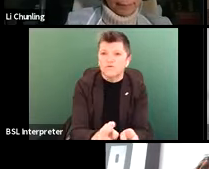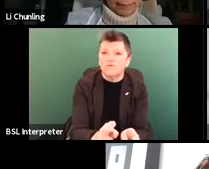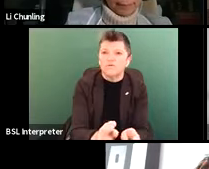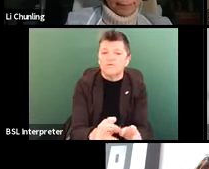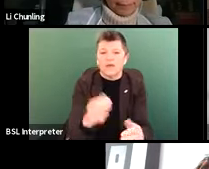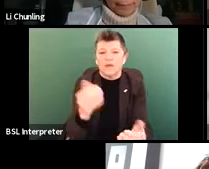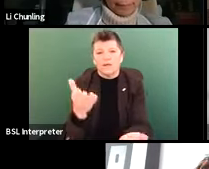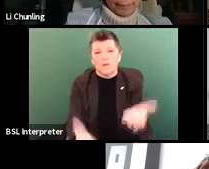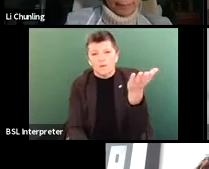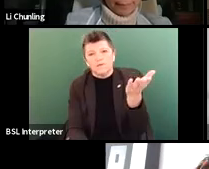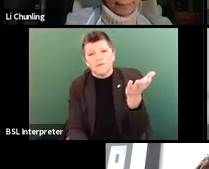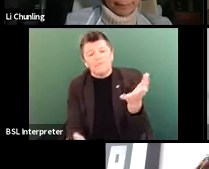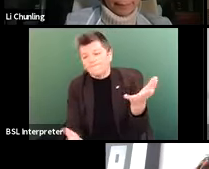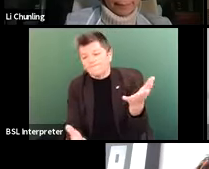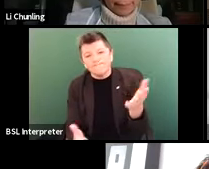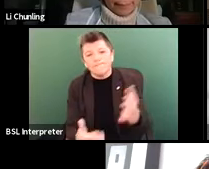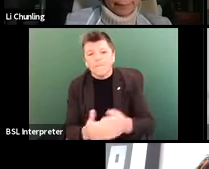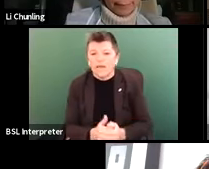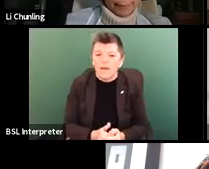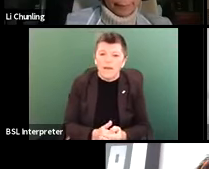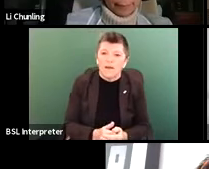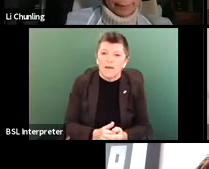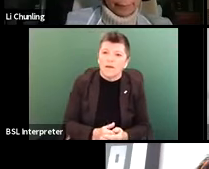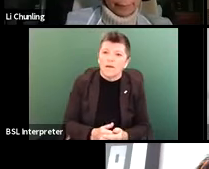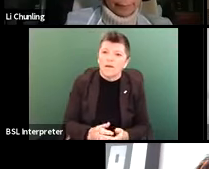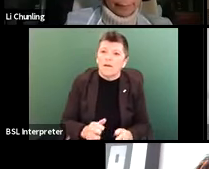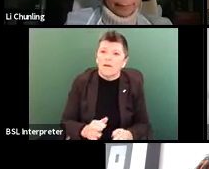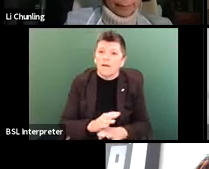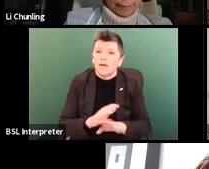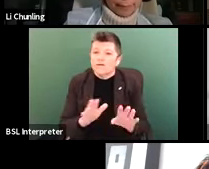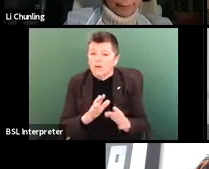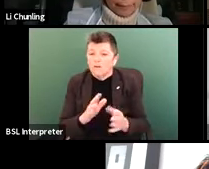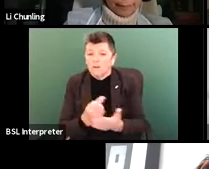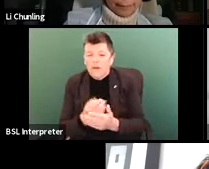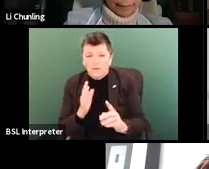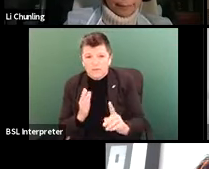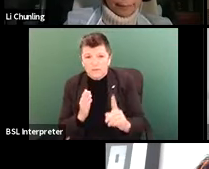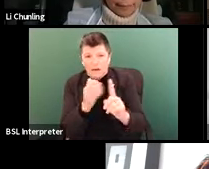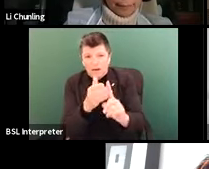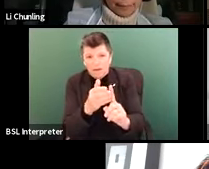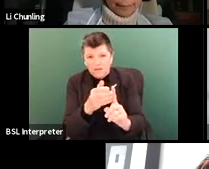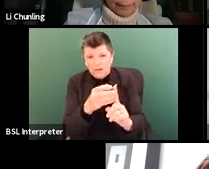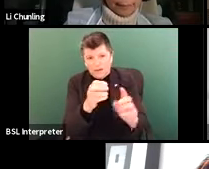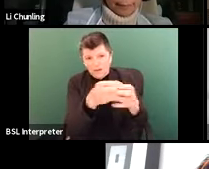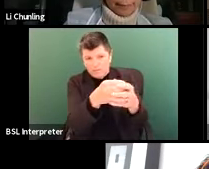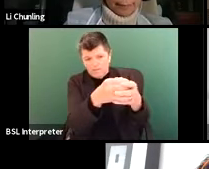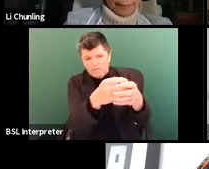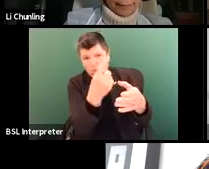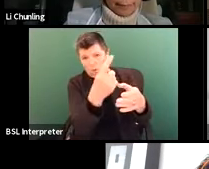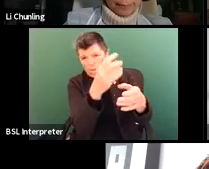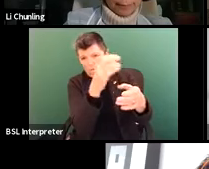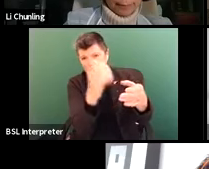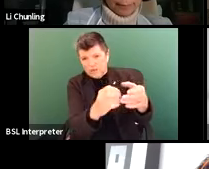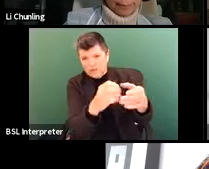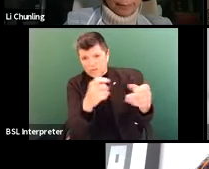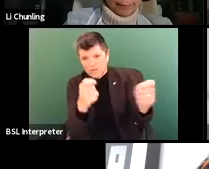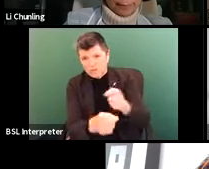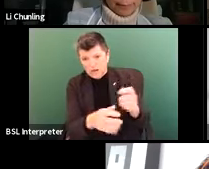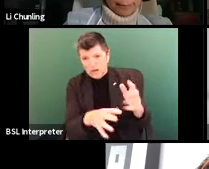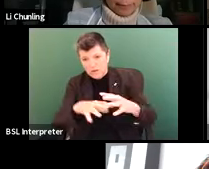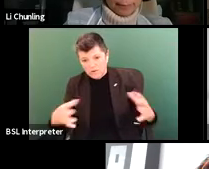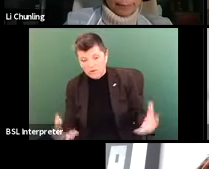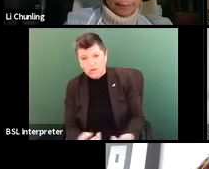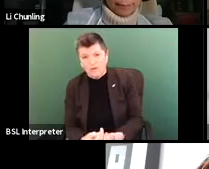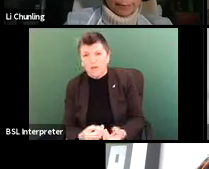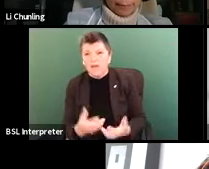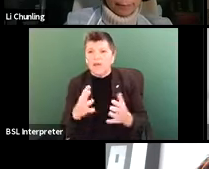inequality. So it's not targeting the top 1% that can change something. It's a big